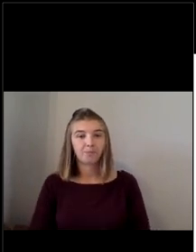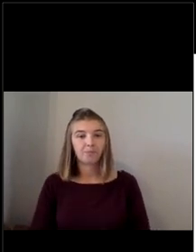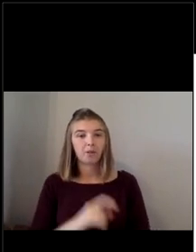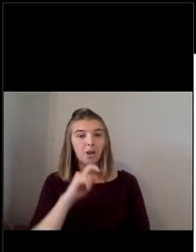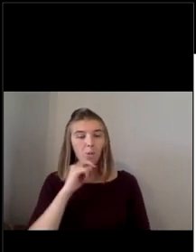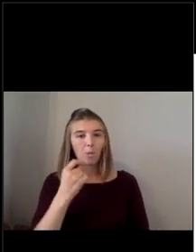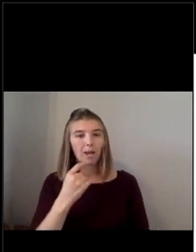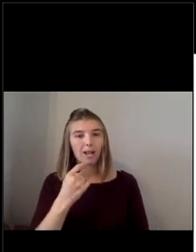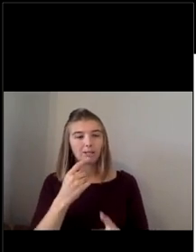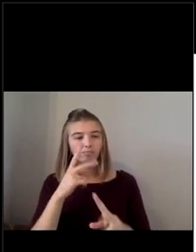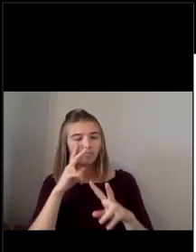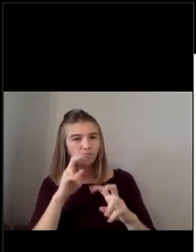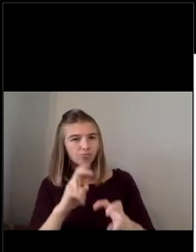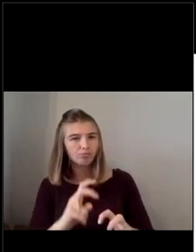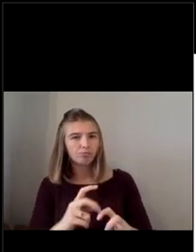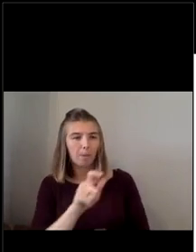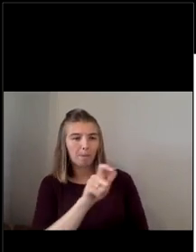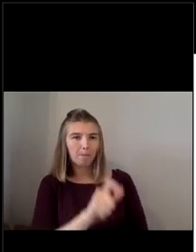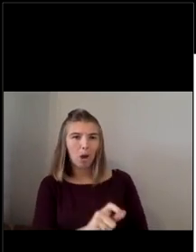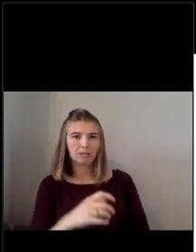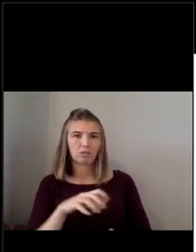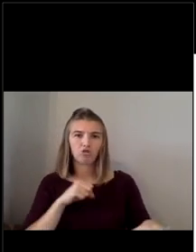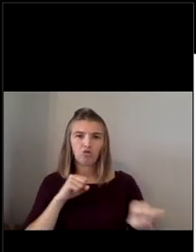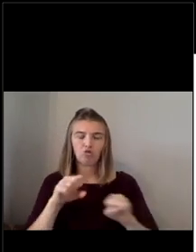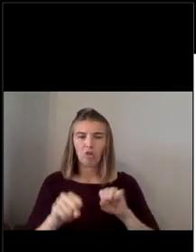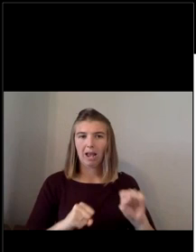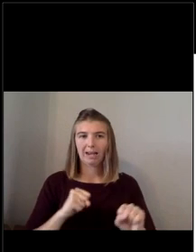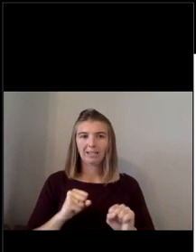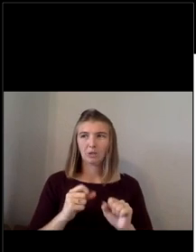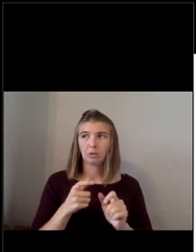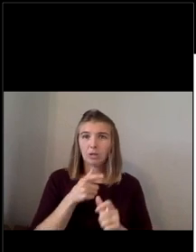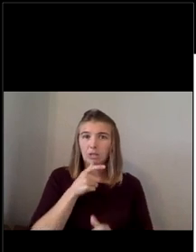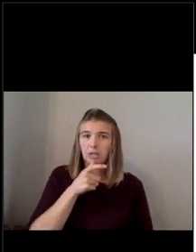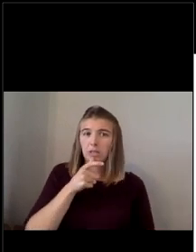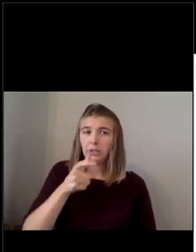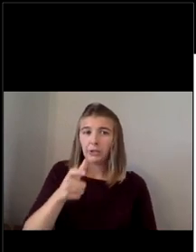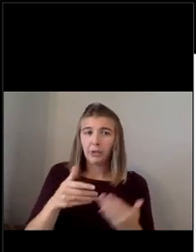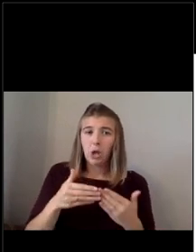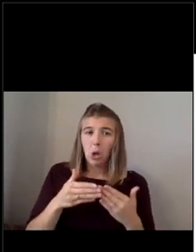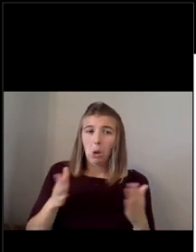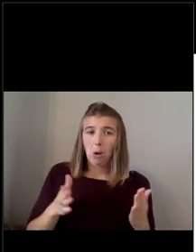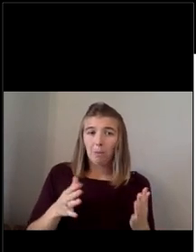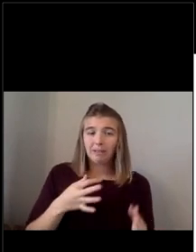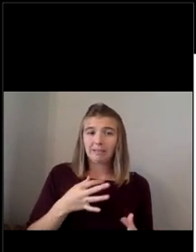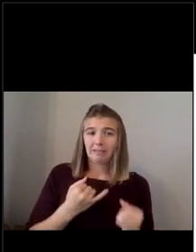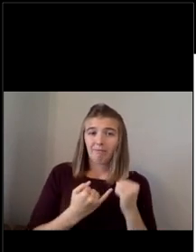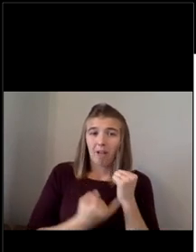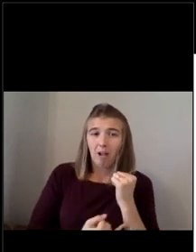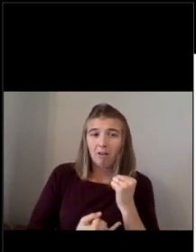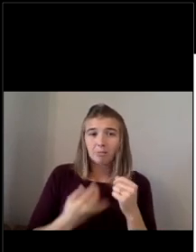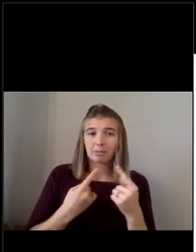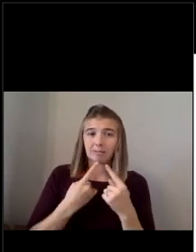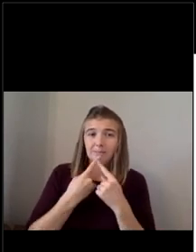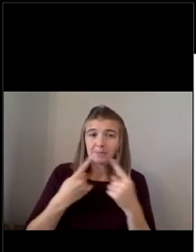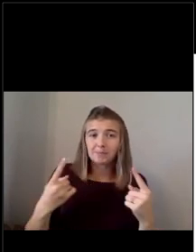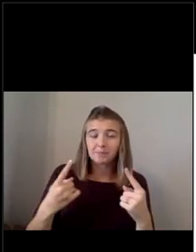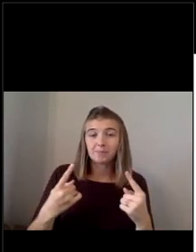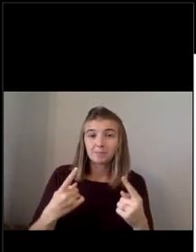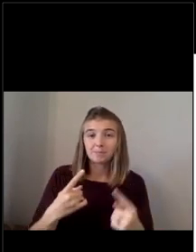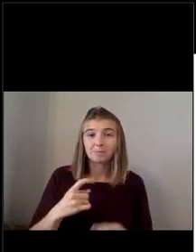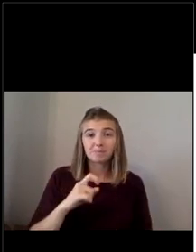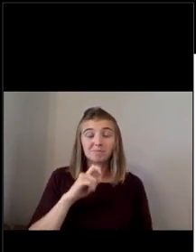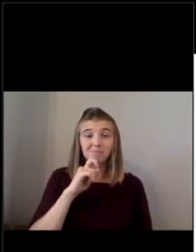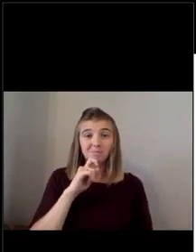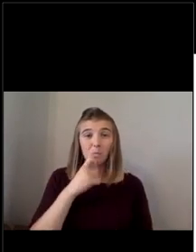colleagues about their experiences, and again, opening up, being willing to be vulnerable in order to start those conversations